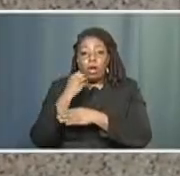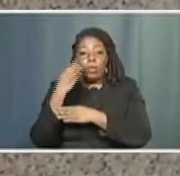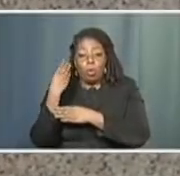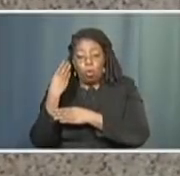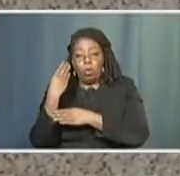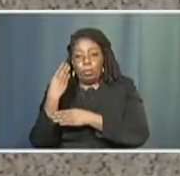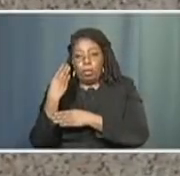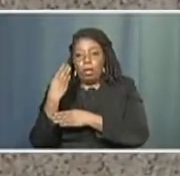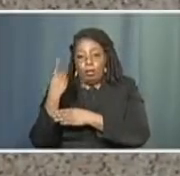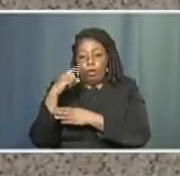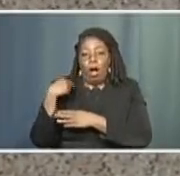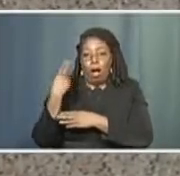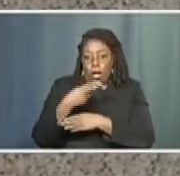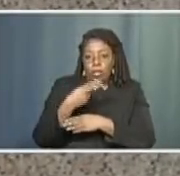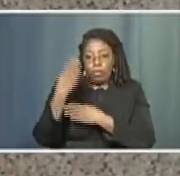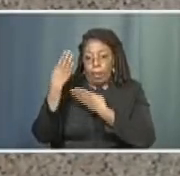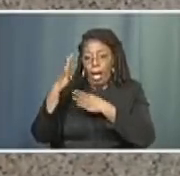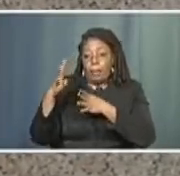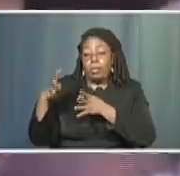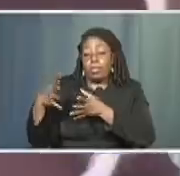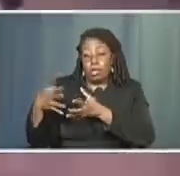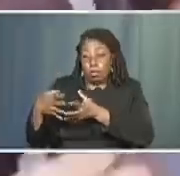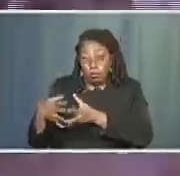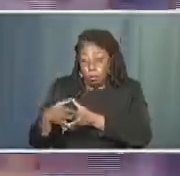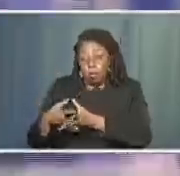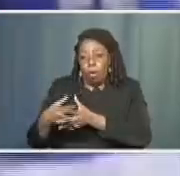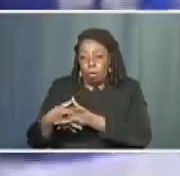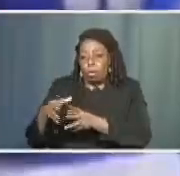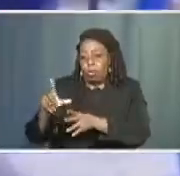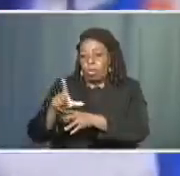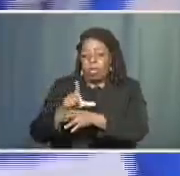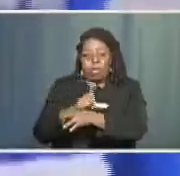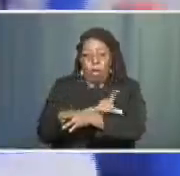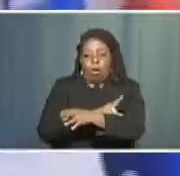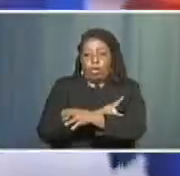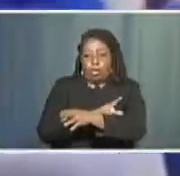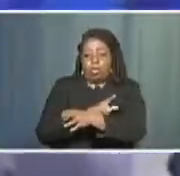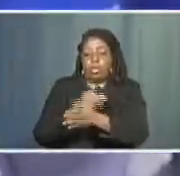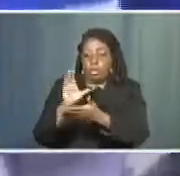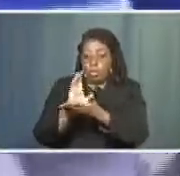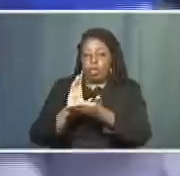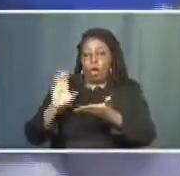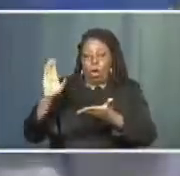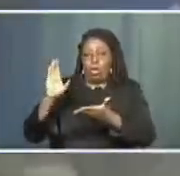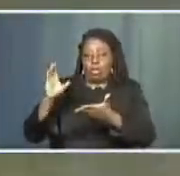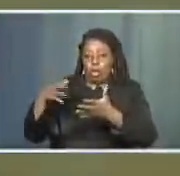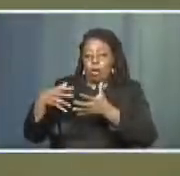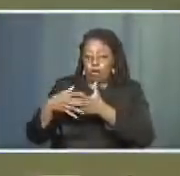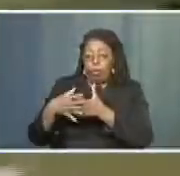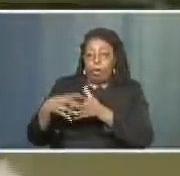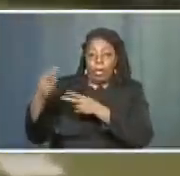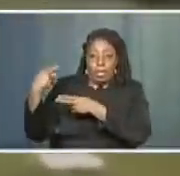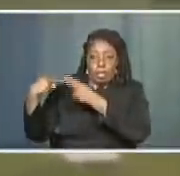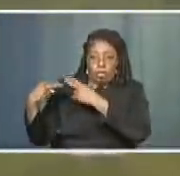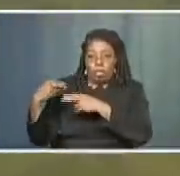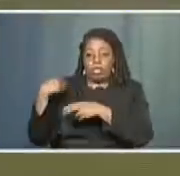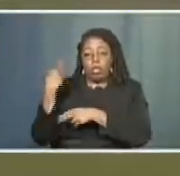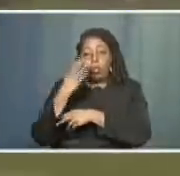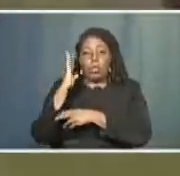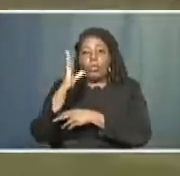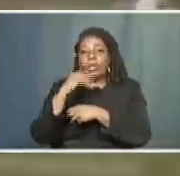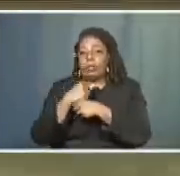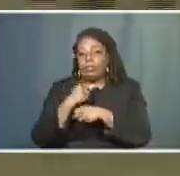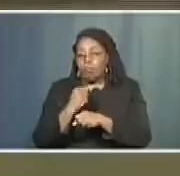the Bahamas Bowl. We're proud to be back at the longest running international bowl game in college football history. And we'll make history once